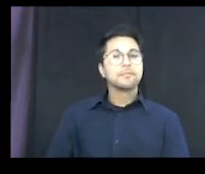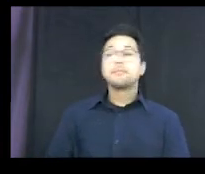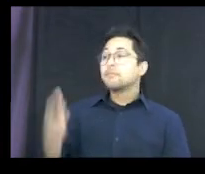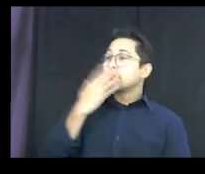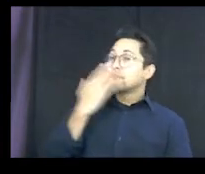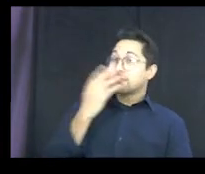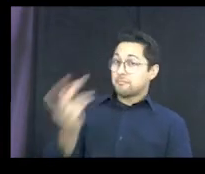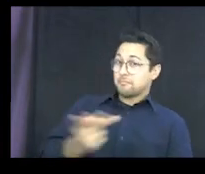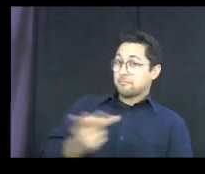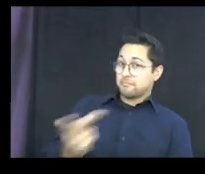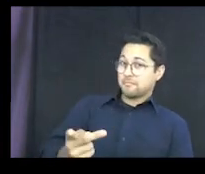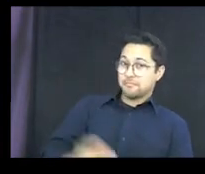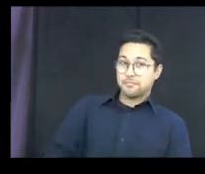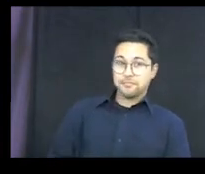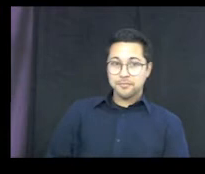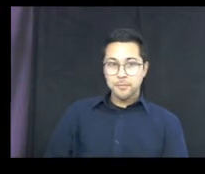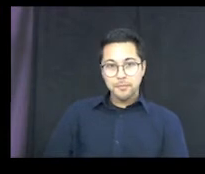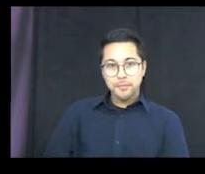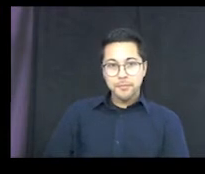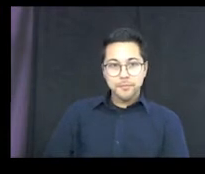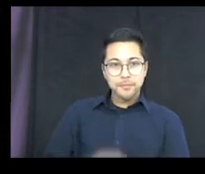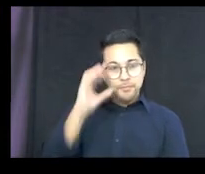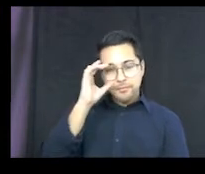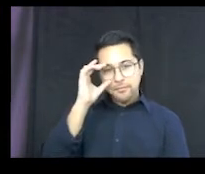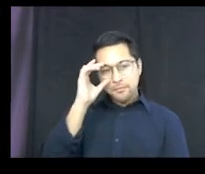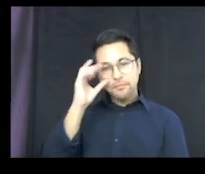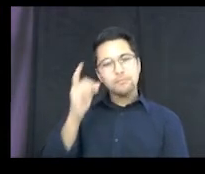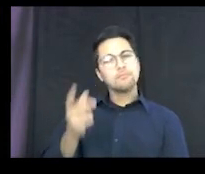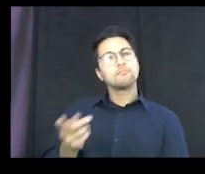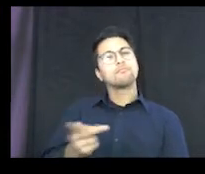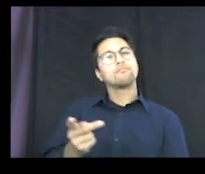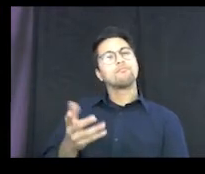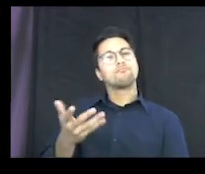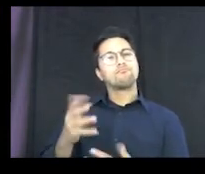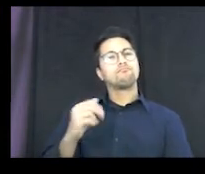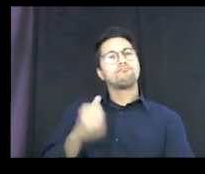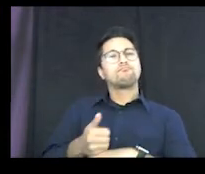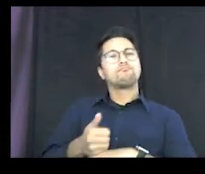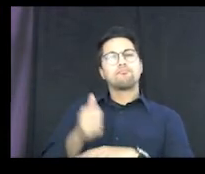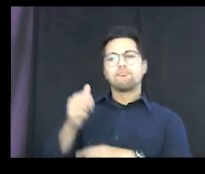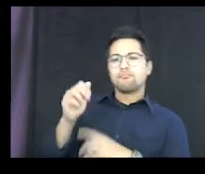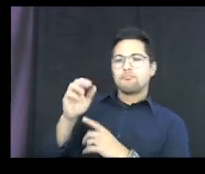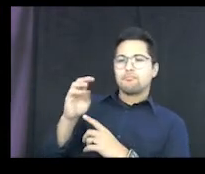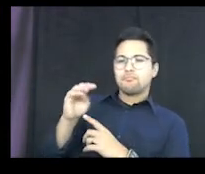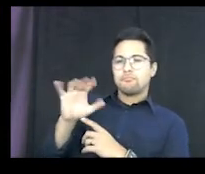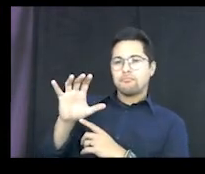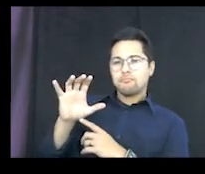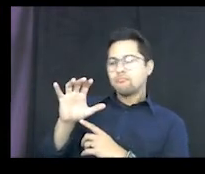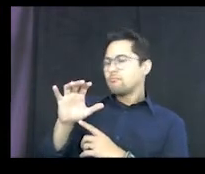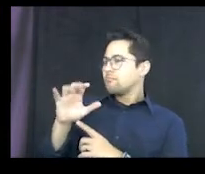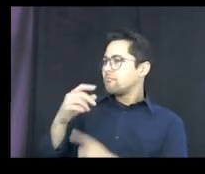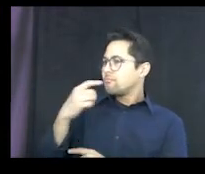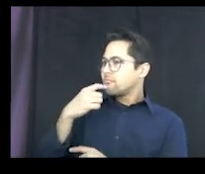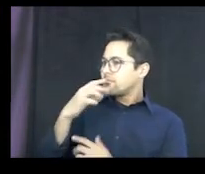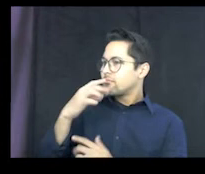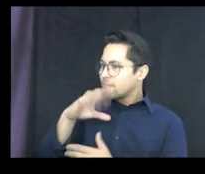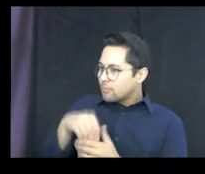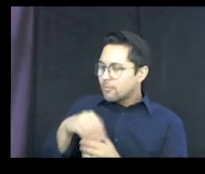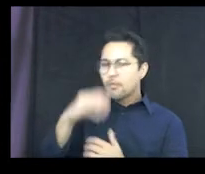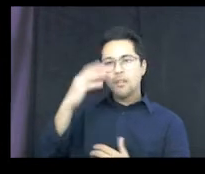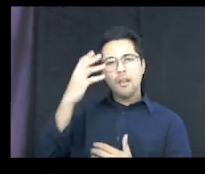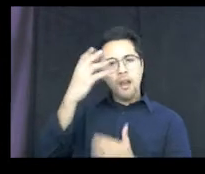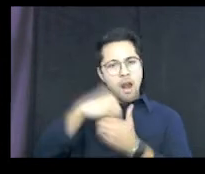Thank you both. So, you have established that MAC is comprised of